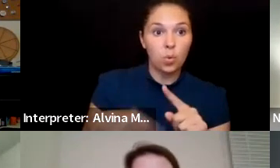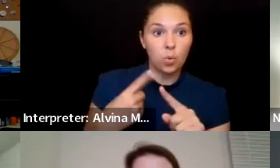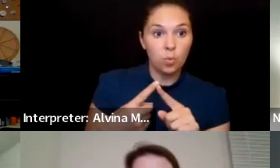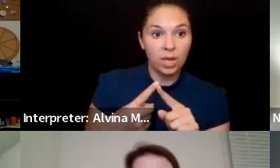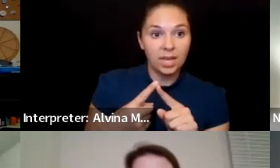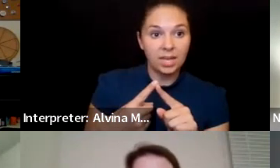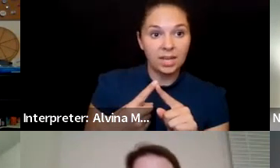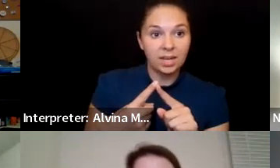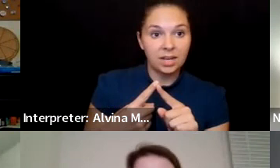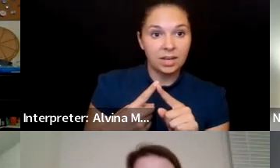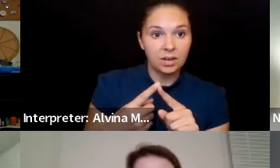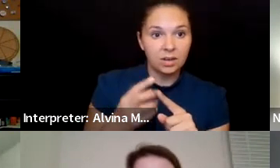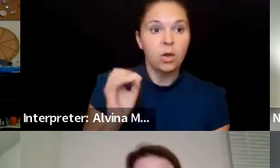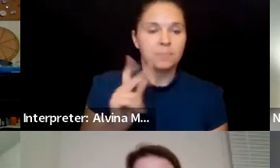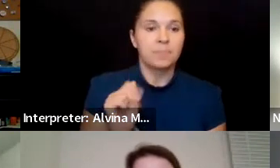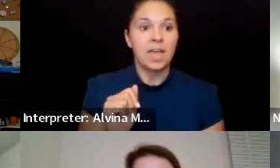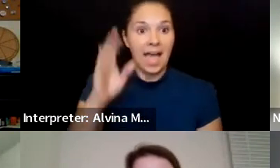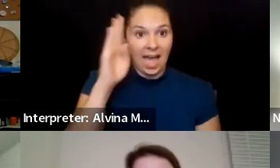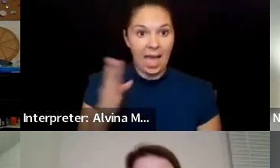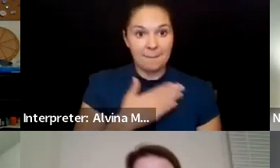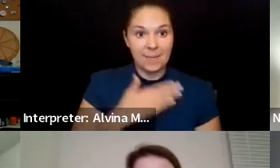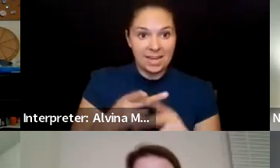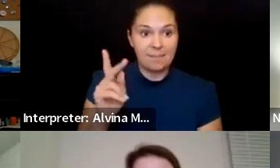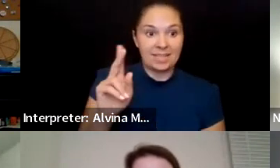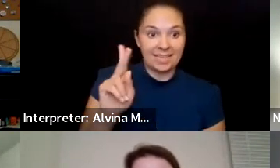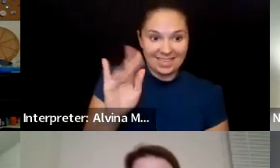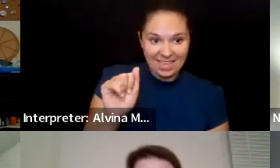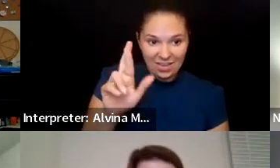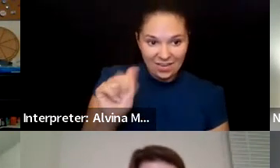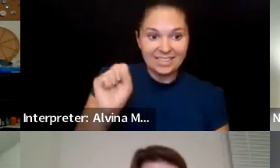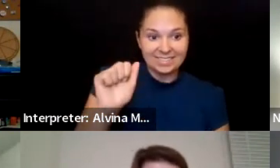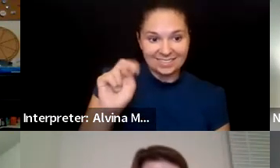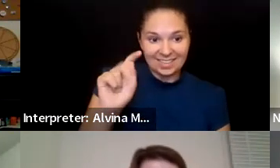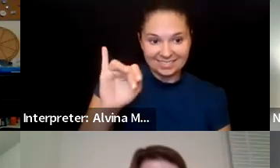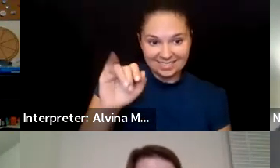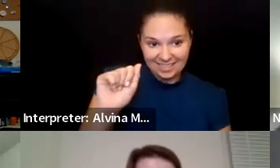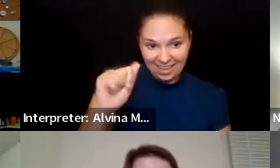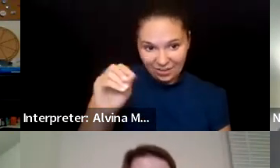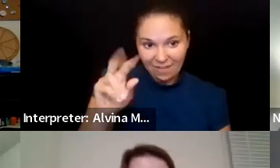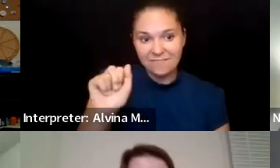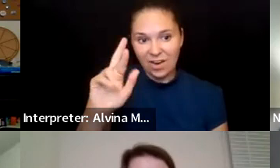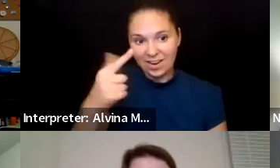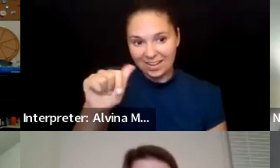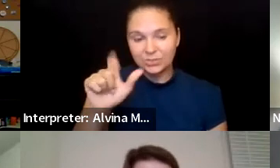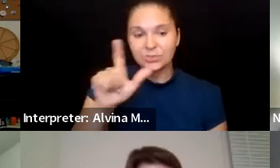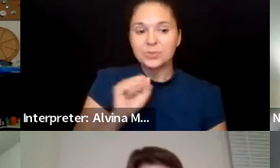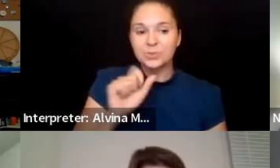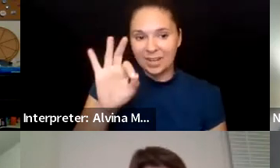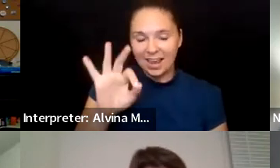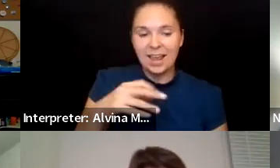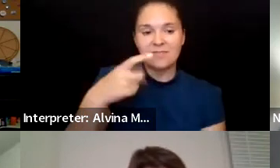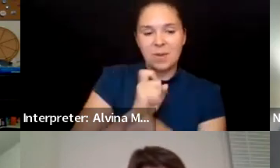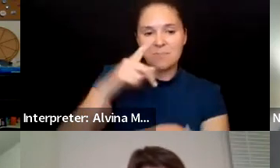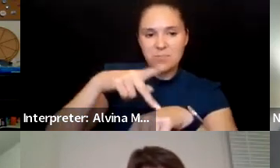Perfect. Okay. Hi, my name is Kiara Santiago Vargas. I am 29 years old. I am from Puerto Rico, and I'm